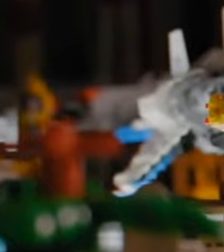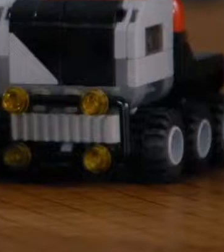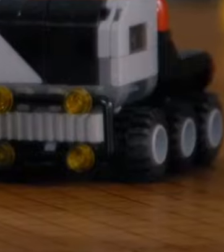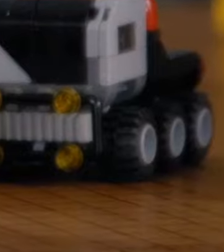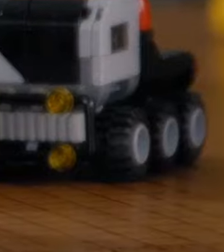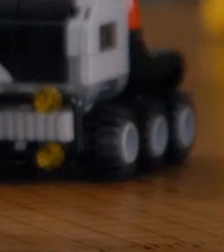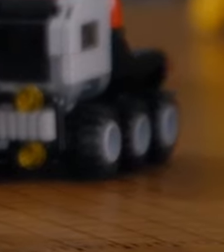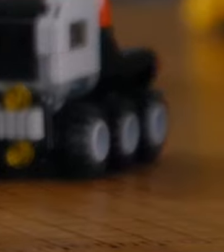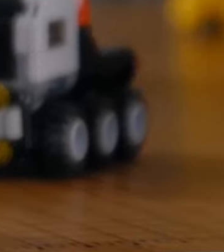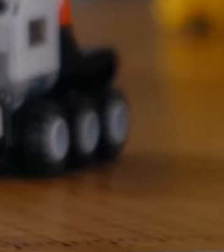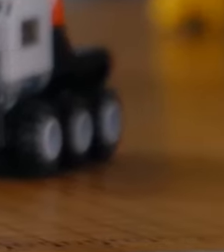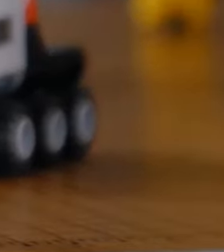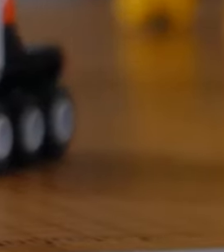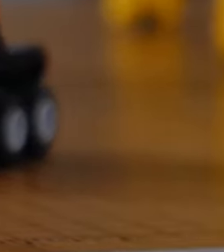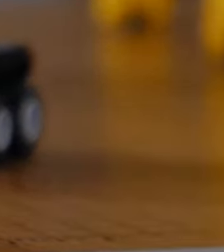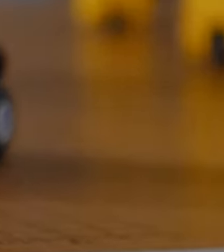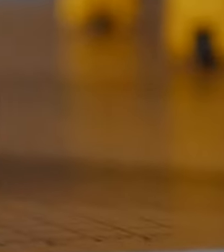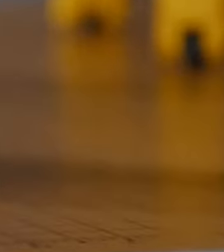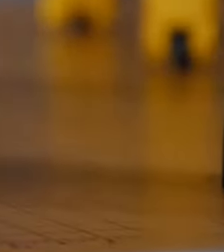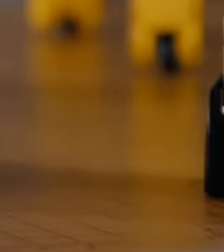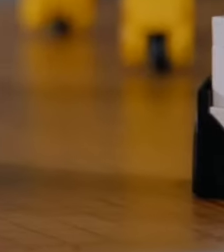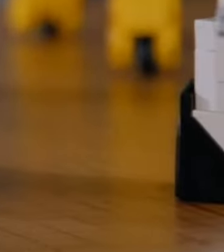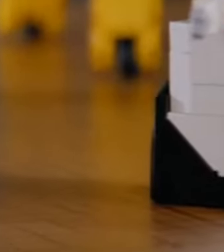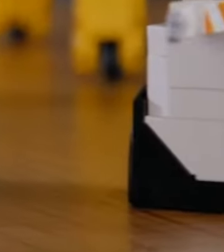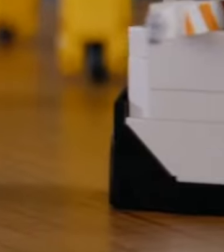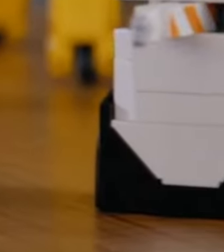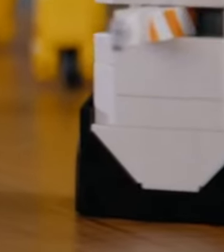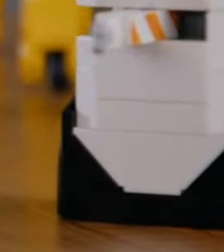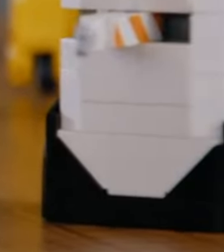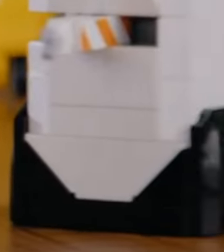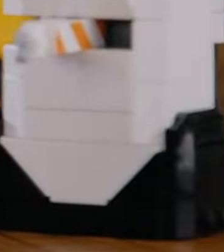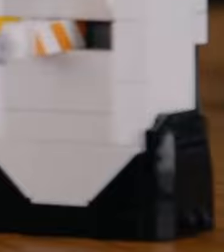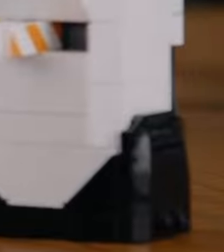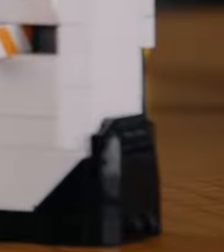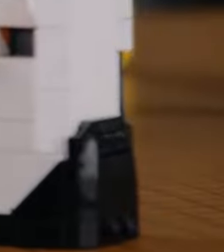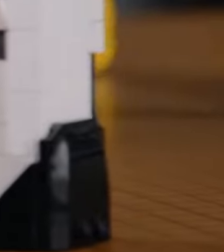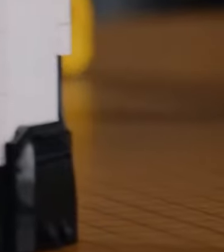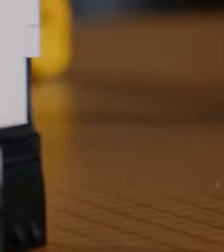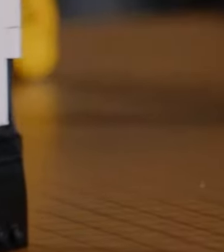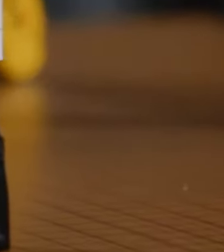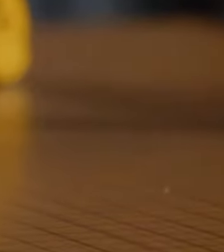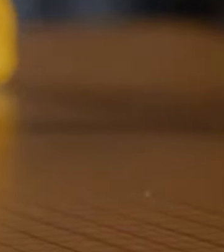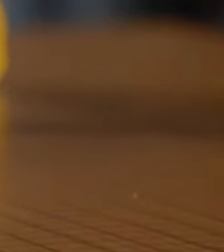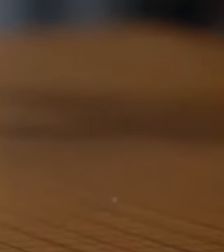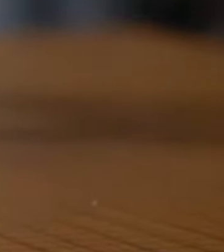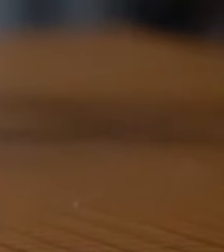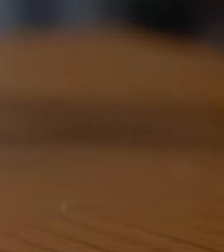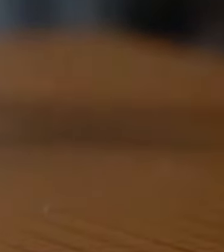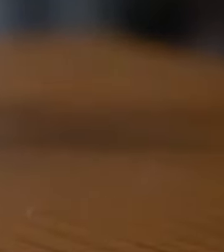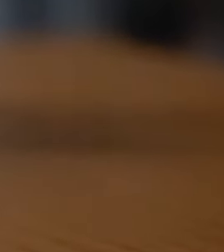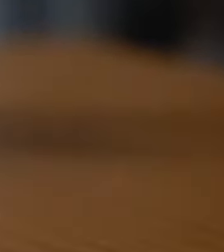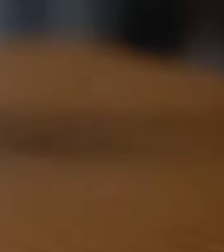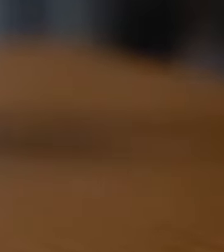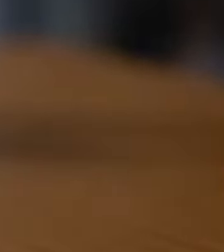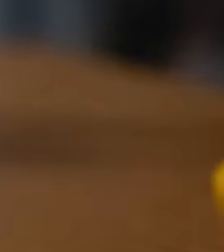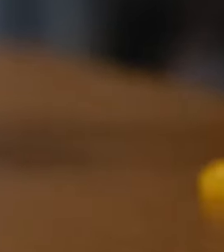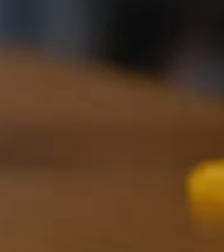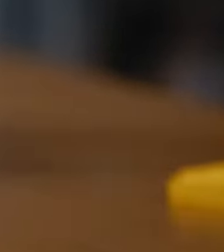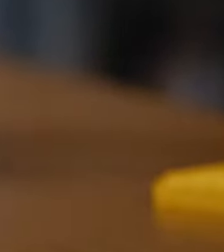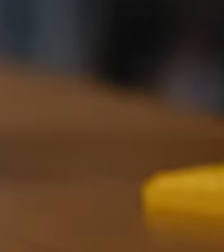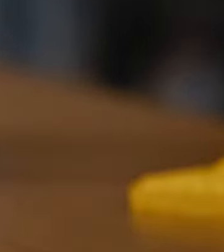make spaceships cool, how many lasers to add to them, or extra wings, or features